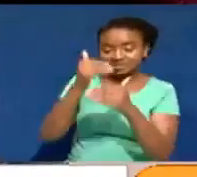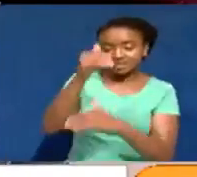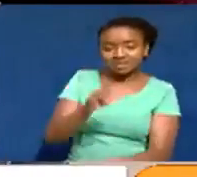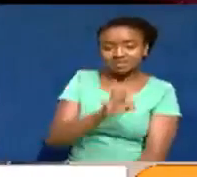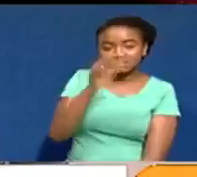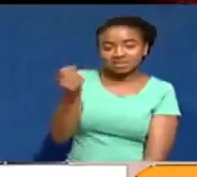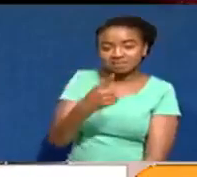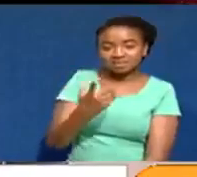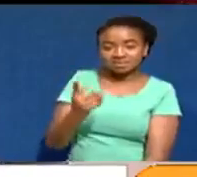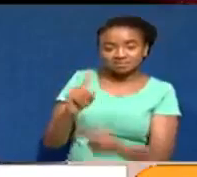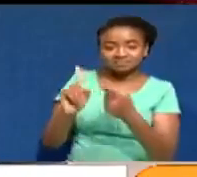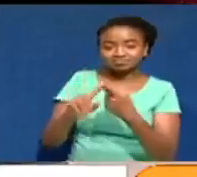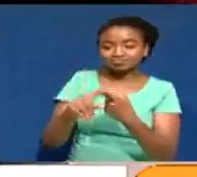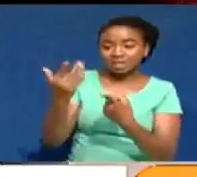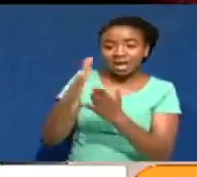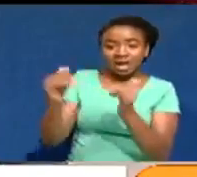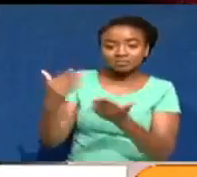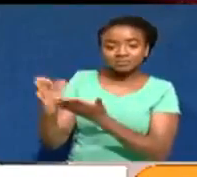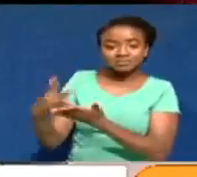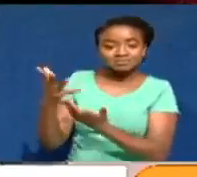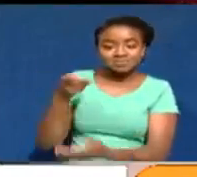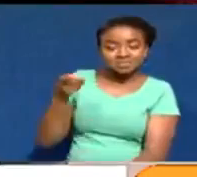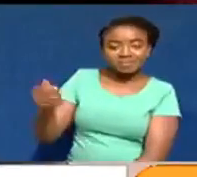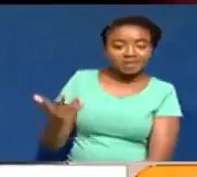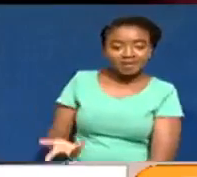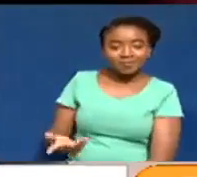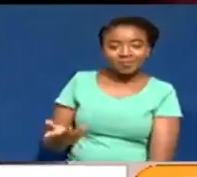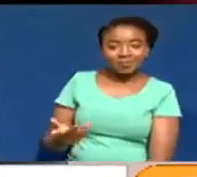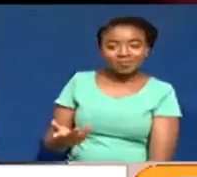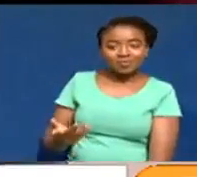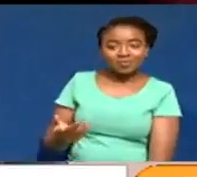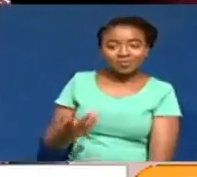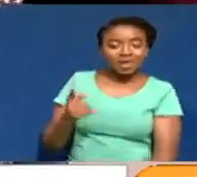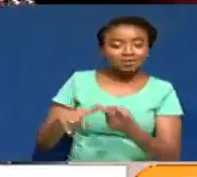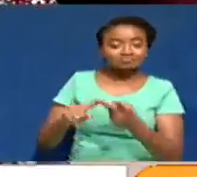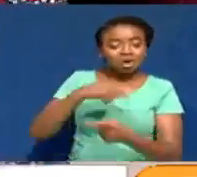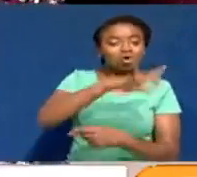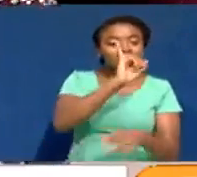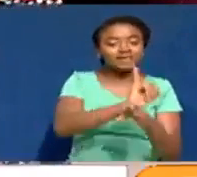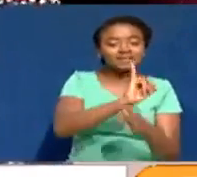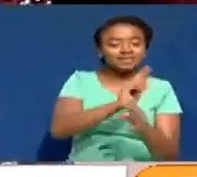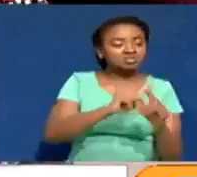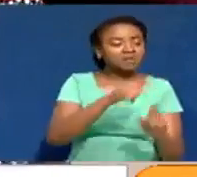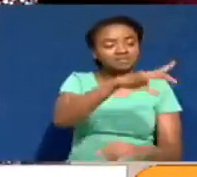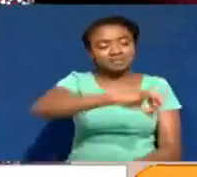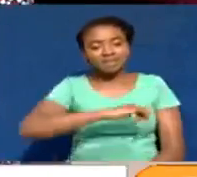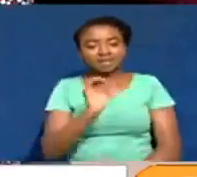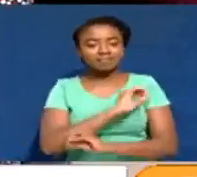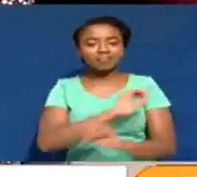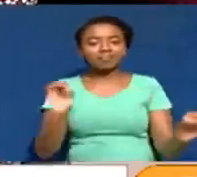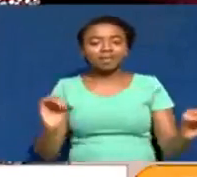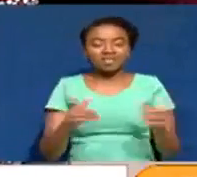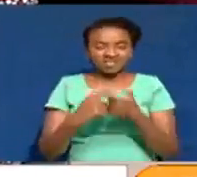a HELB loan I need to pay, but I'll go for an unpaid internship. I am struggling. So why should I sit down and say I'm linked